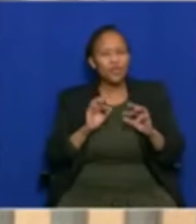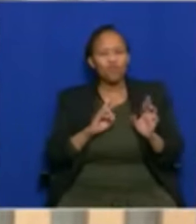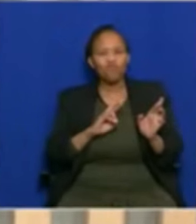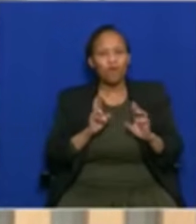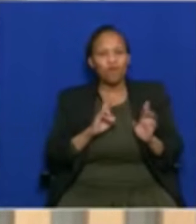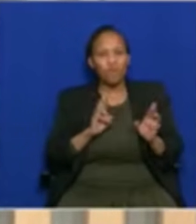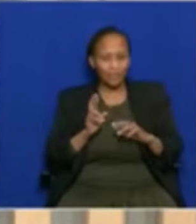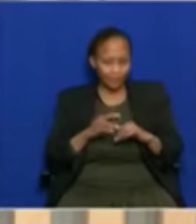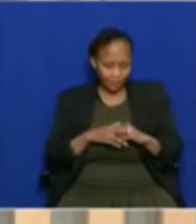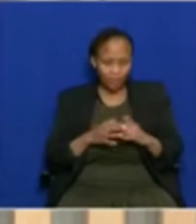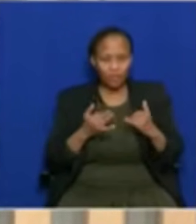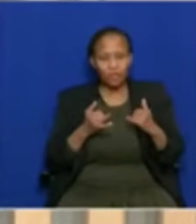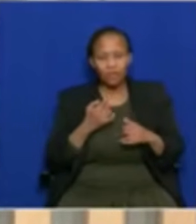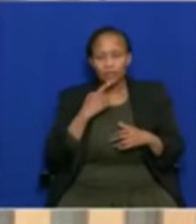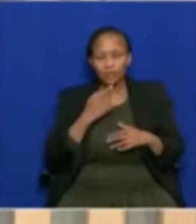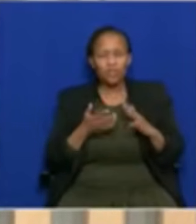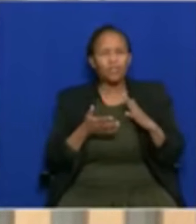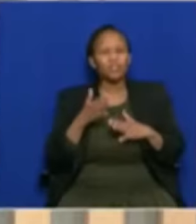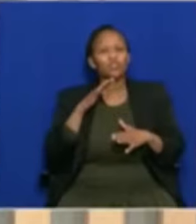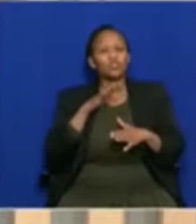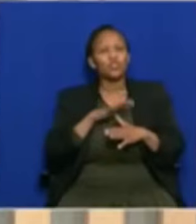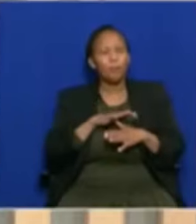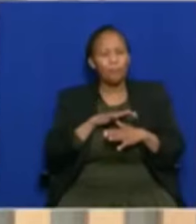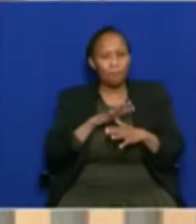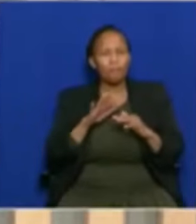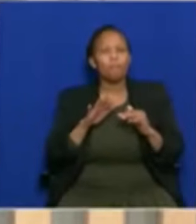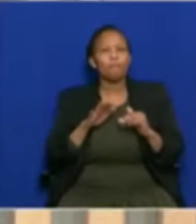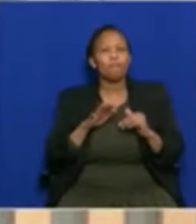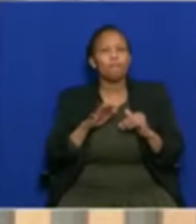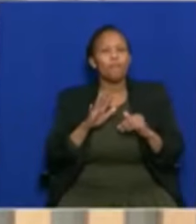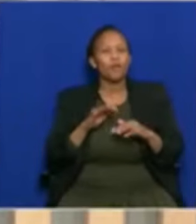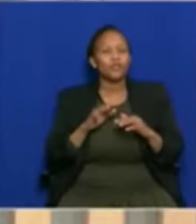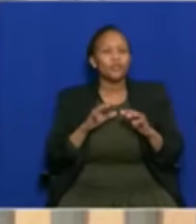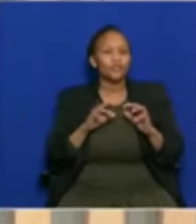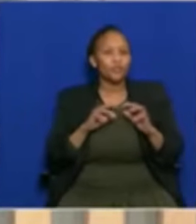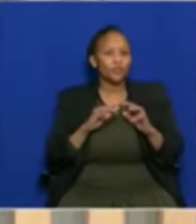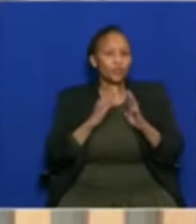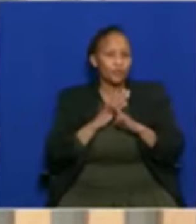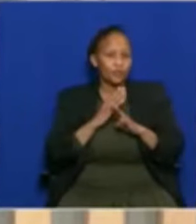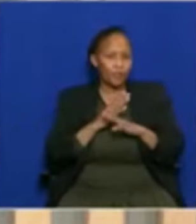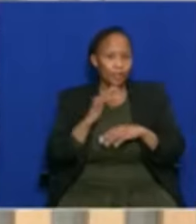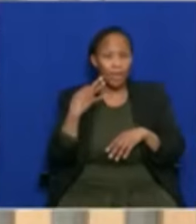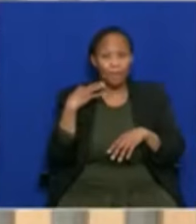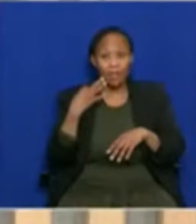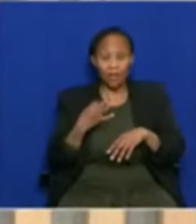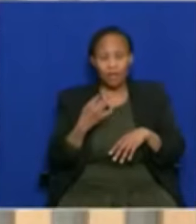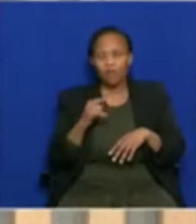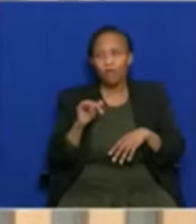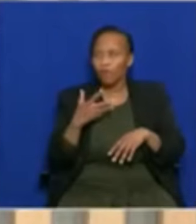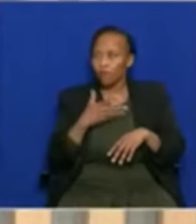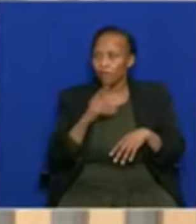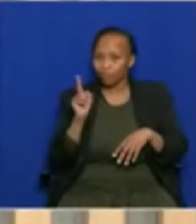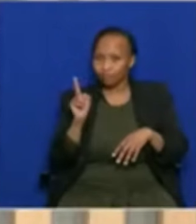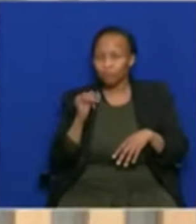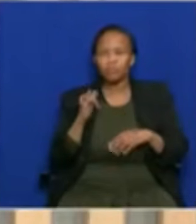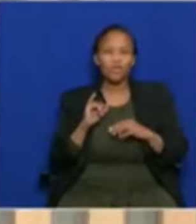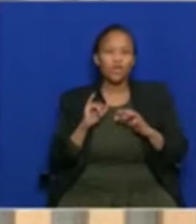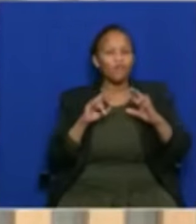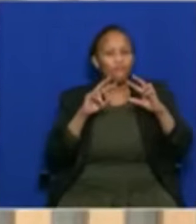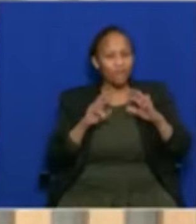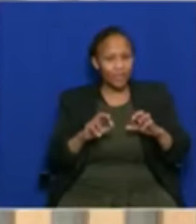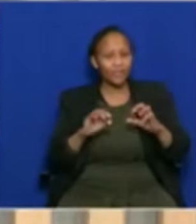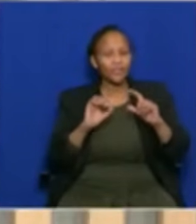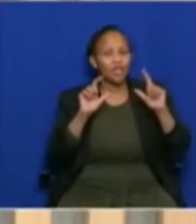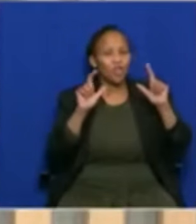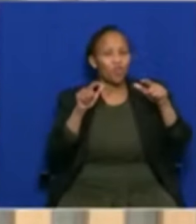secret security clearance application of Mrs. Mokwele was received by the vetting authority for review